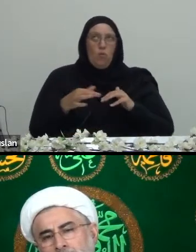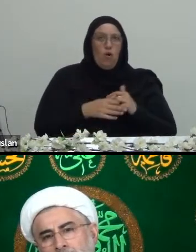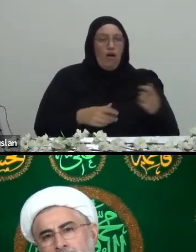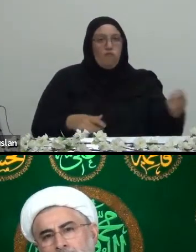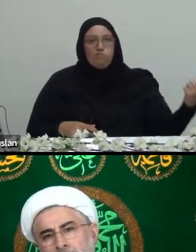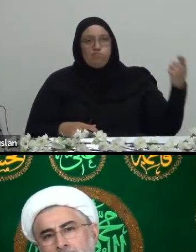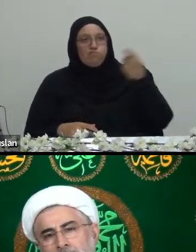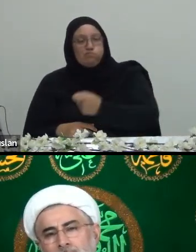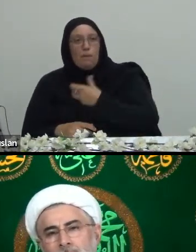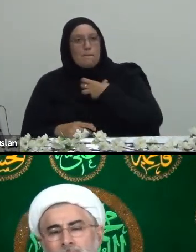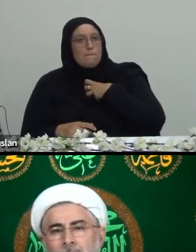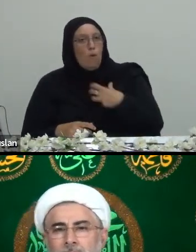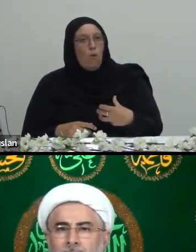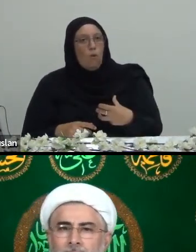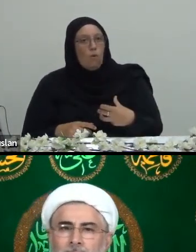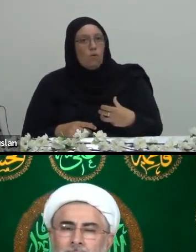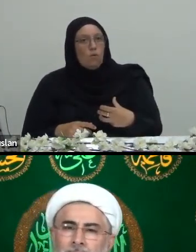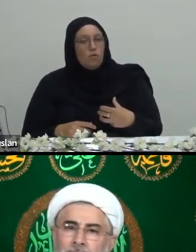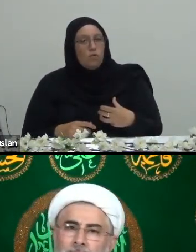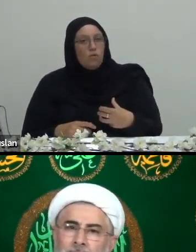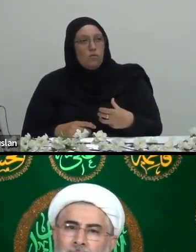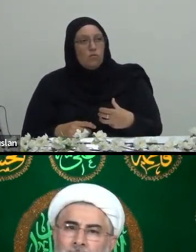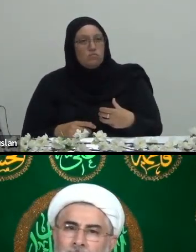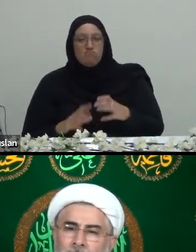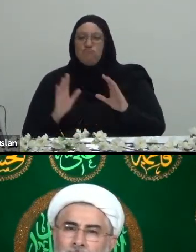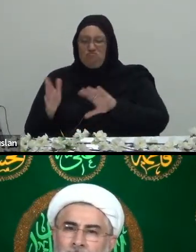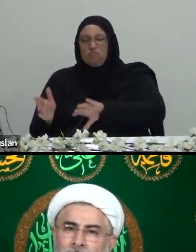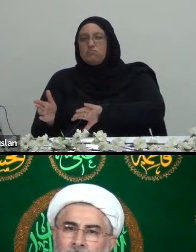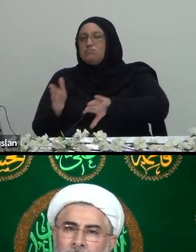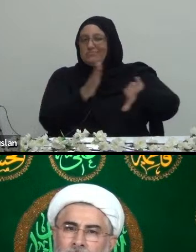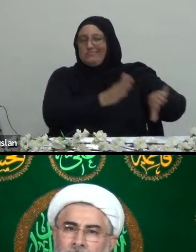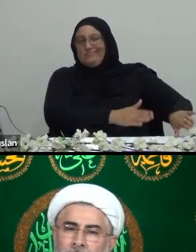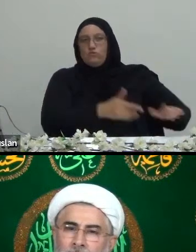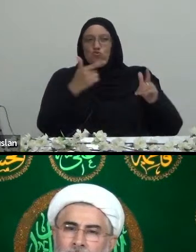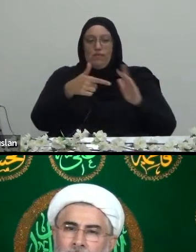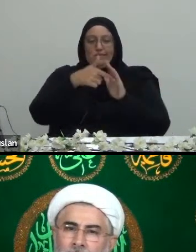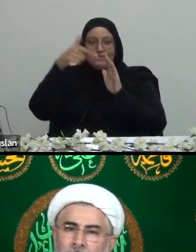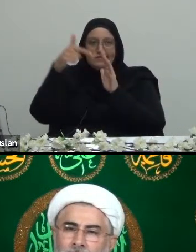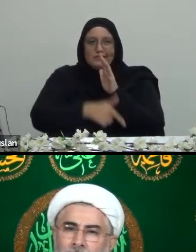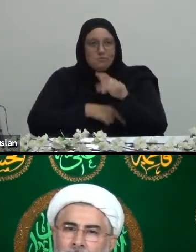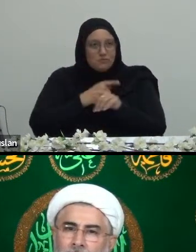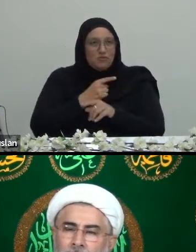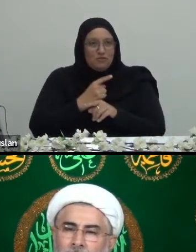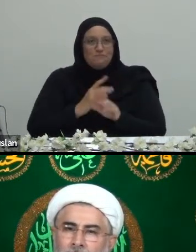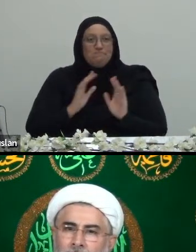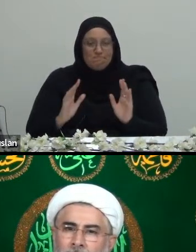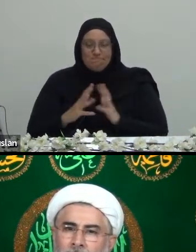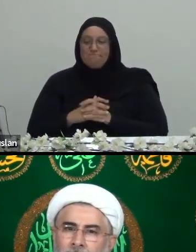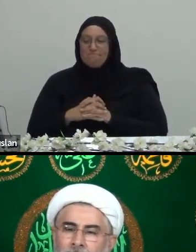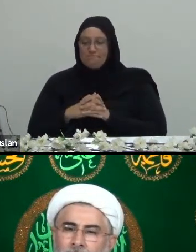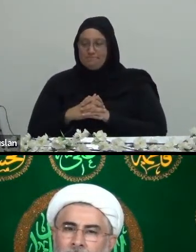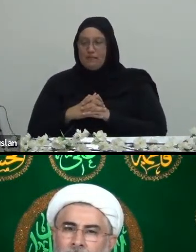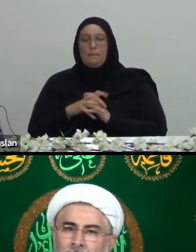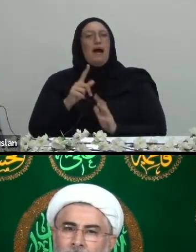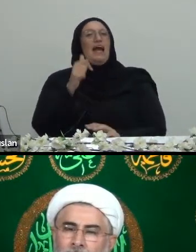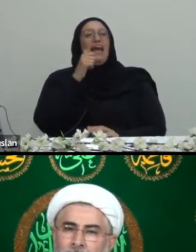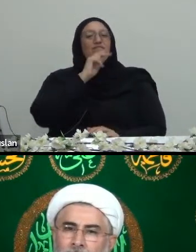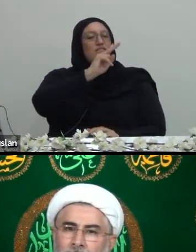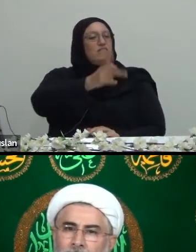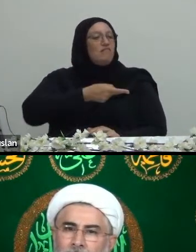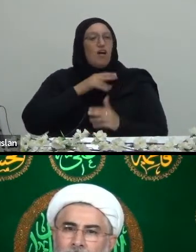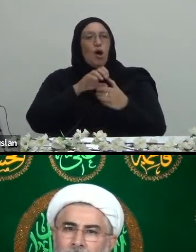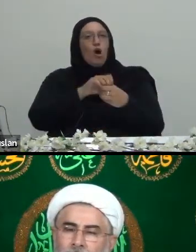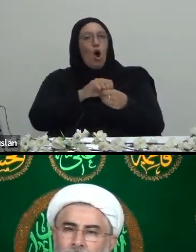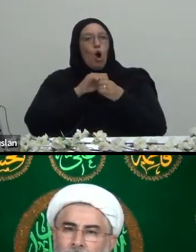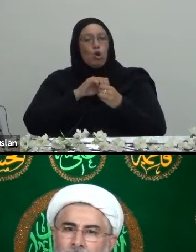of that bank account. But let's set that aside. Maybe that's getting too technical. Let's say that's jointly owned,